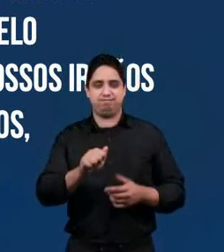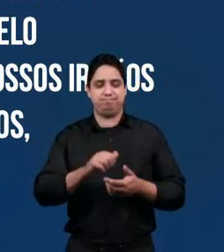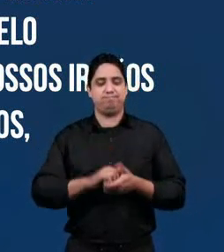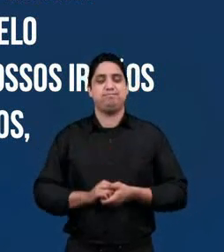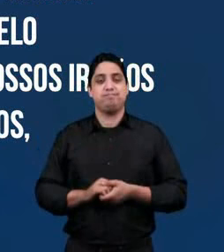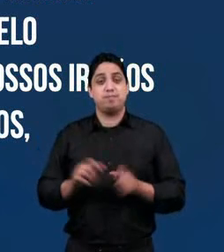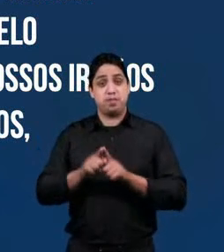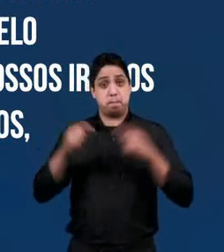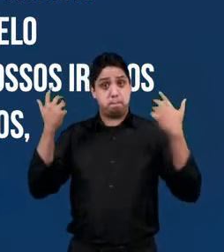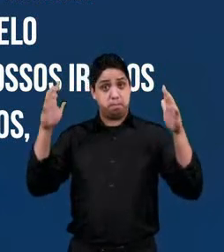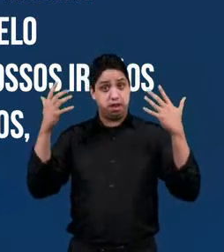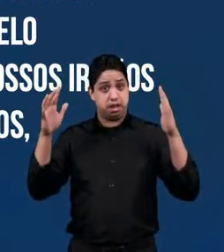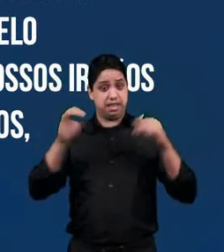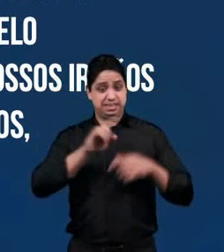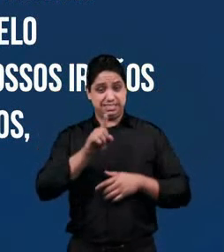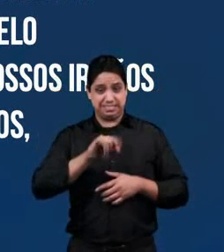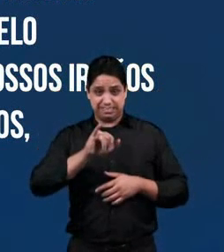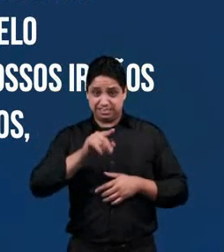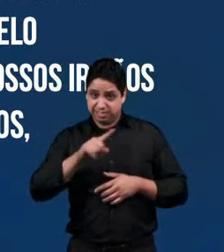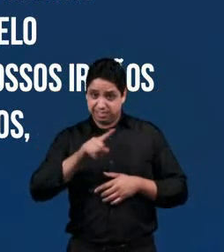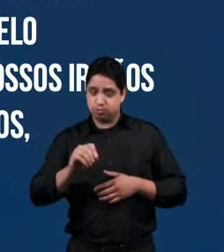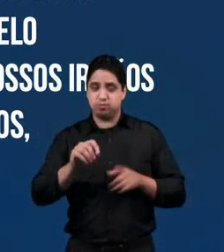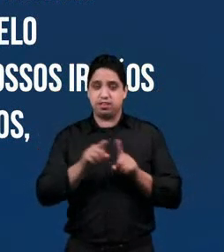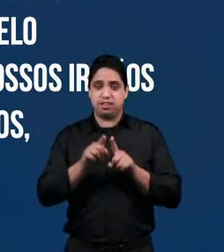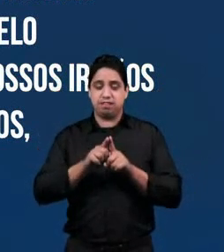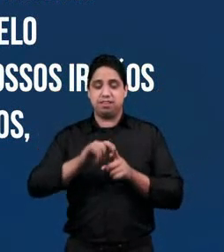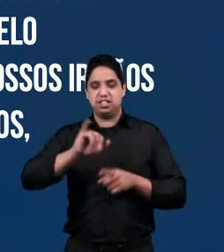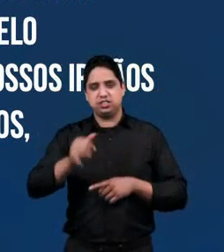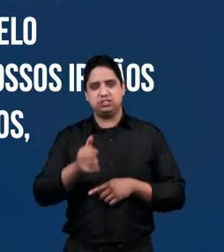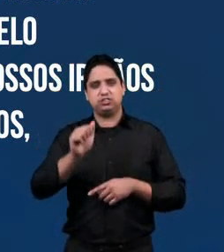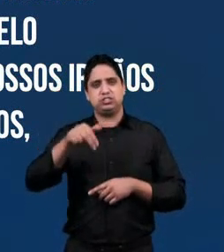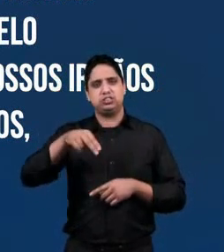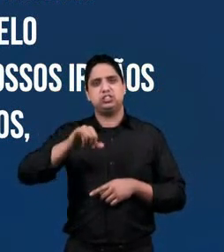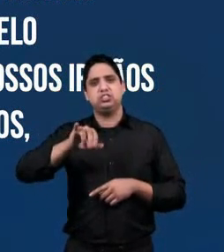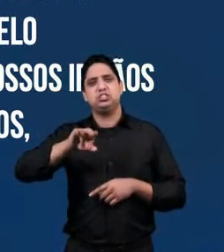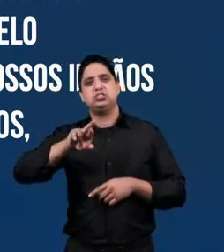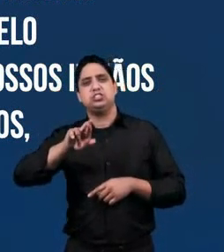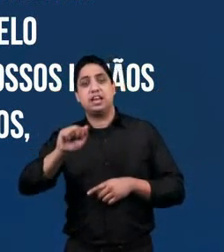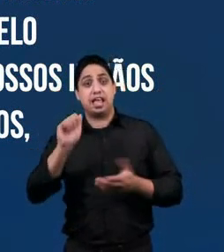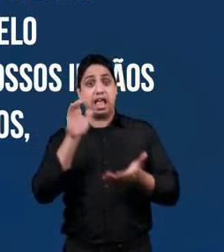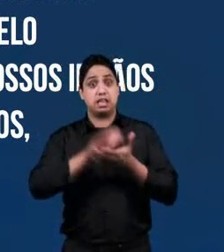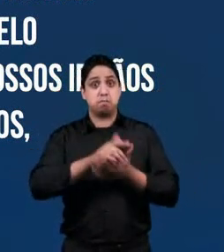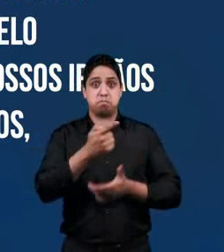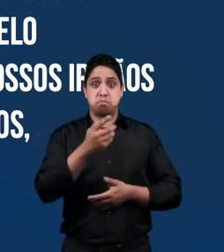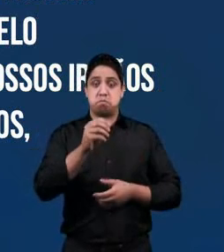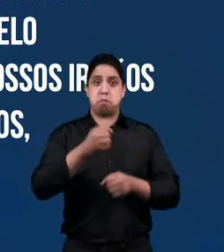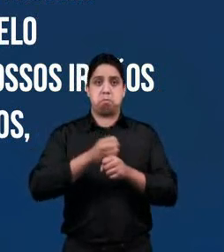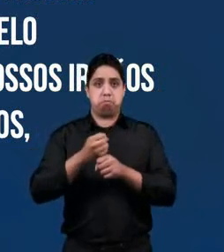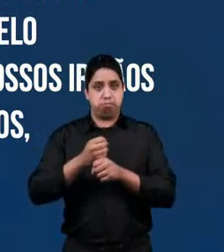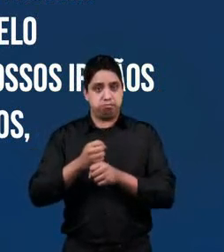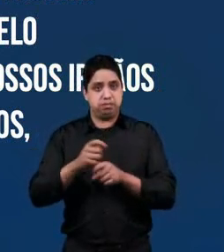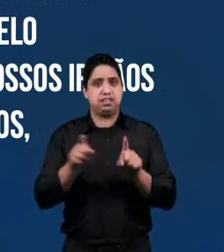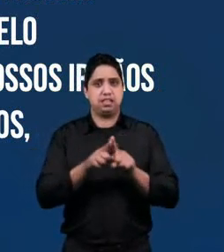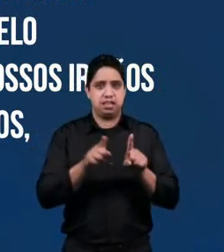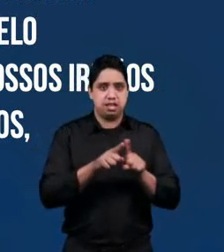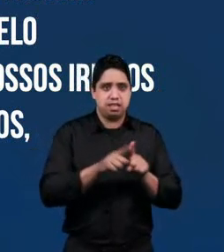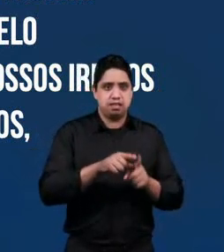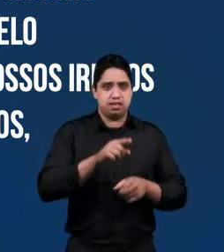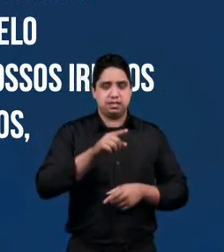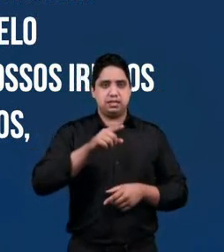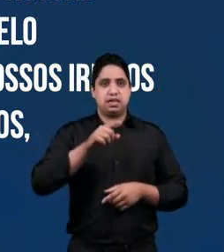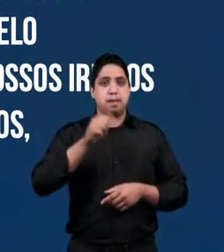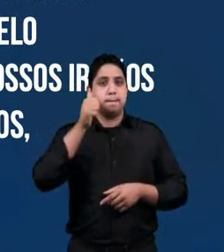Lord for the birth of Joseph, son of Sister Poliana. And we would also like to